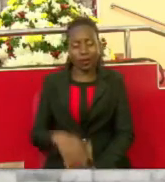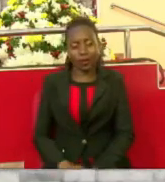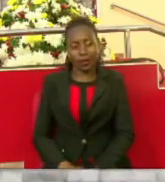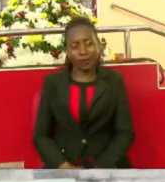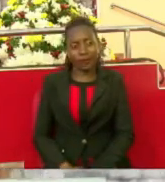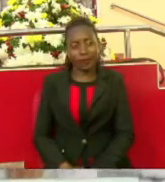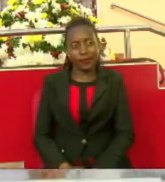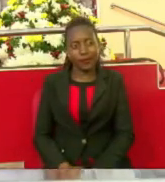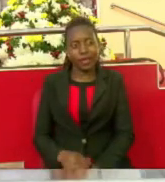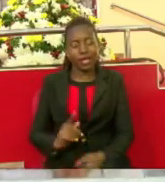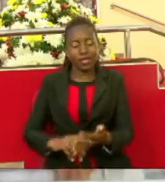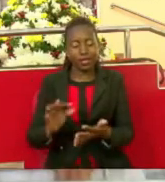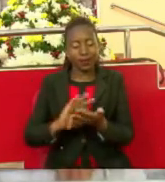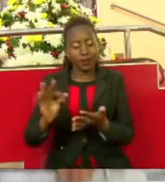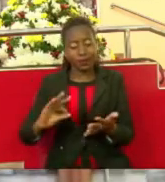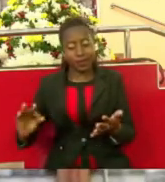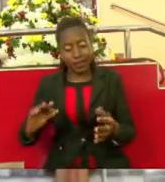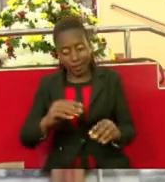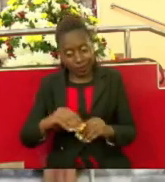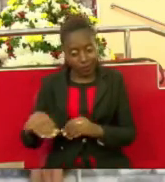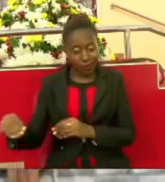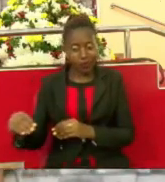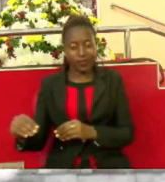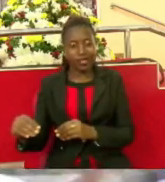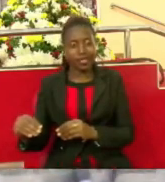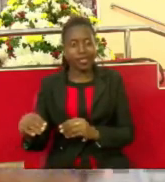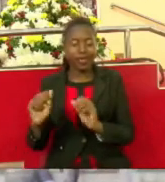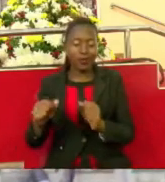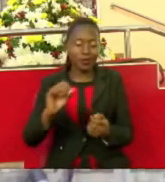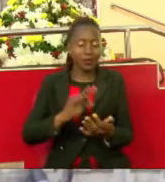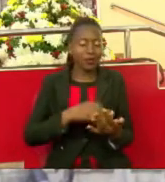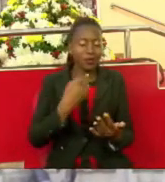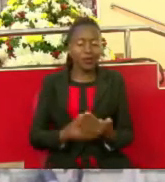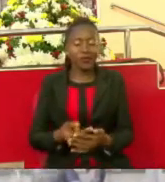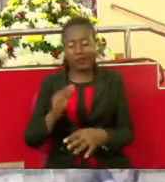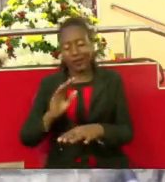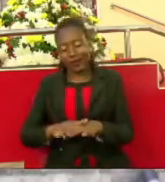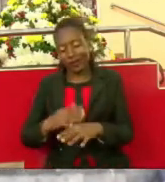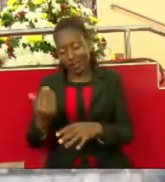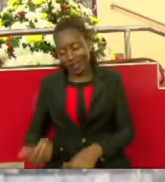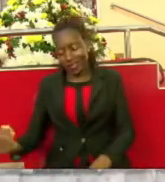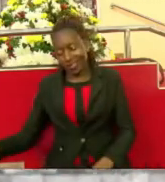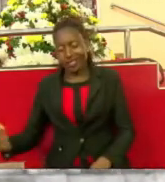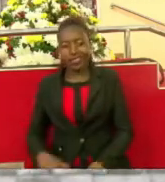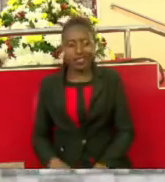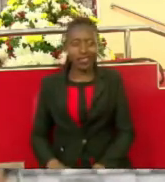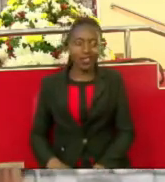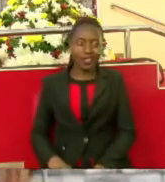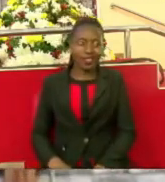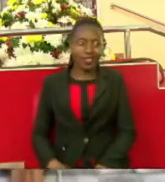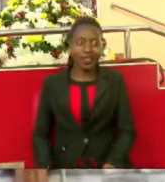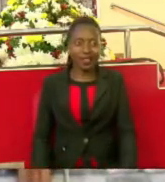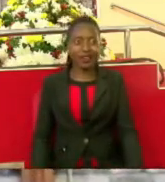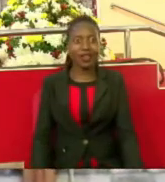When the spirit is moving, it may just fall upon the children within the compound. than when they are jumping,